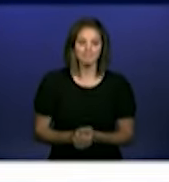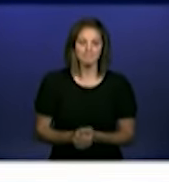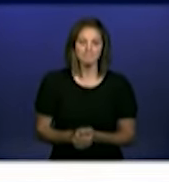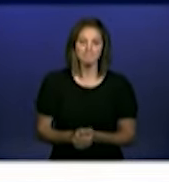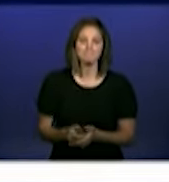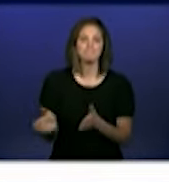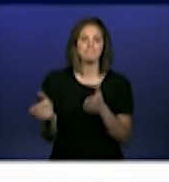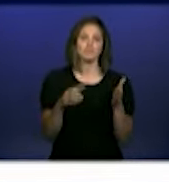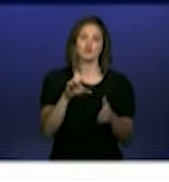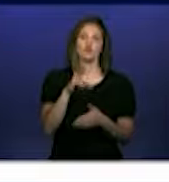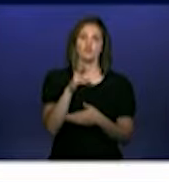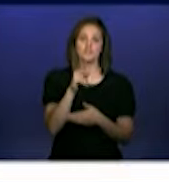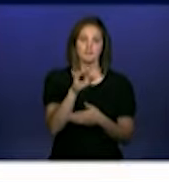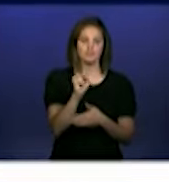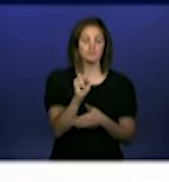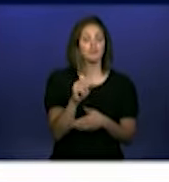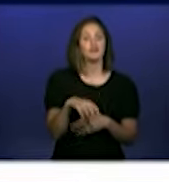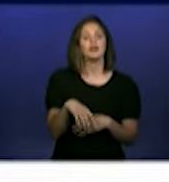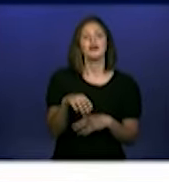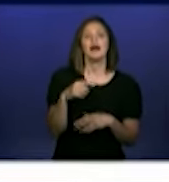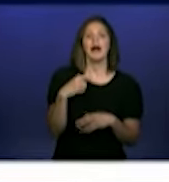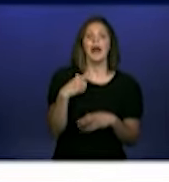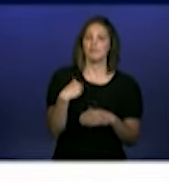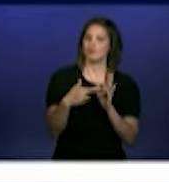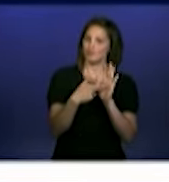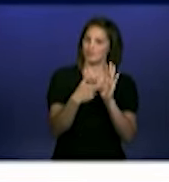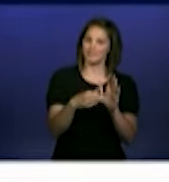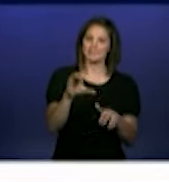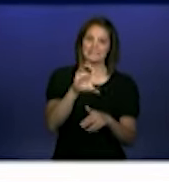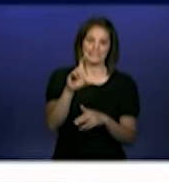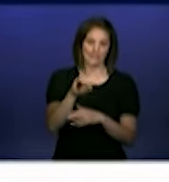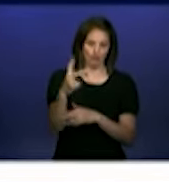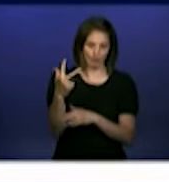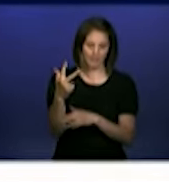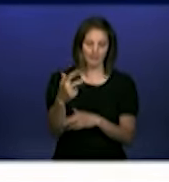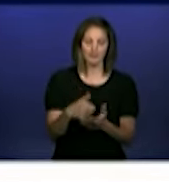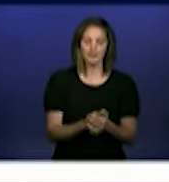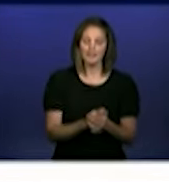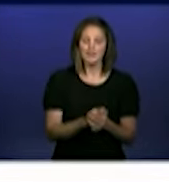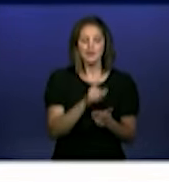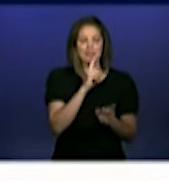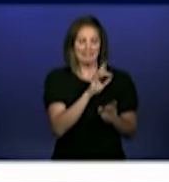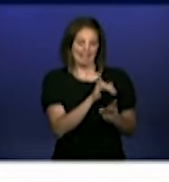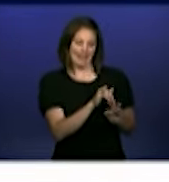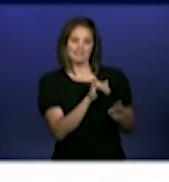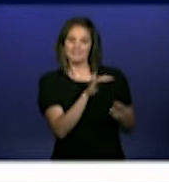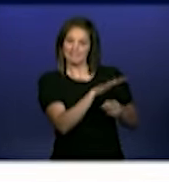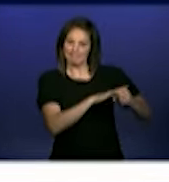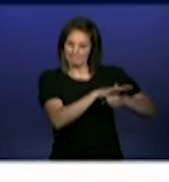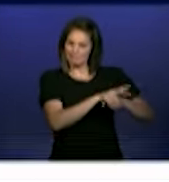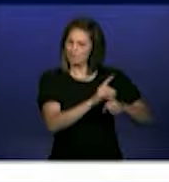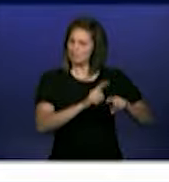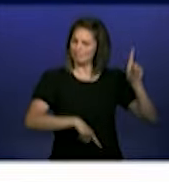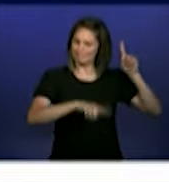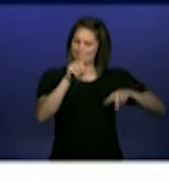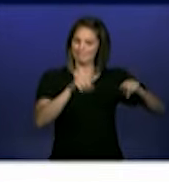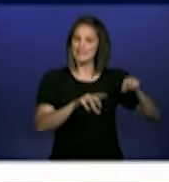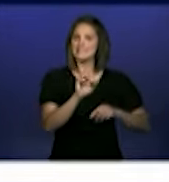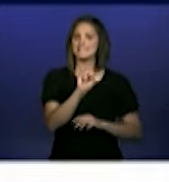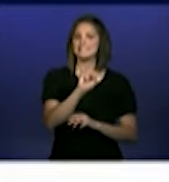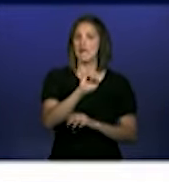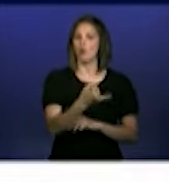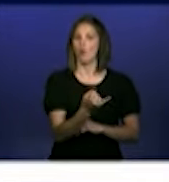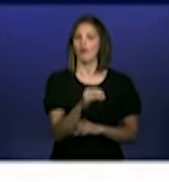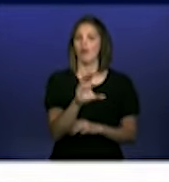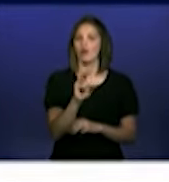Utah's third congressional district that I've represented for the last 7 years has some interesting contrast. If you go down to San Juan County, you'll find one of the most